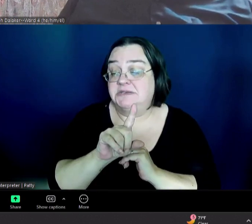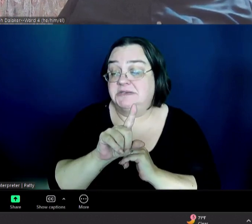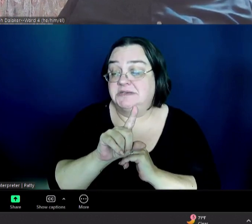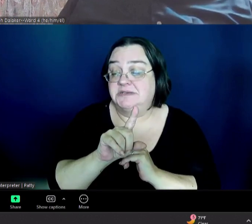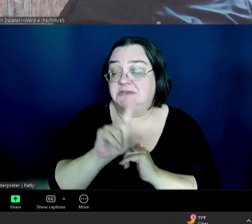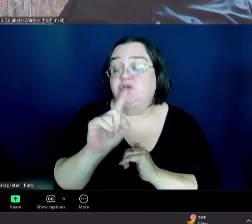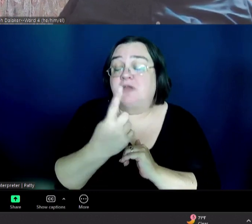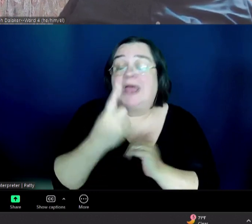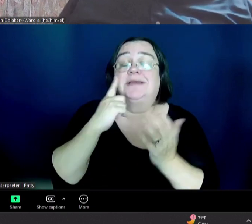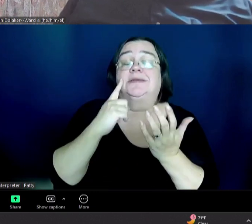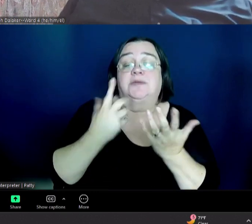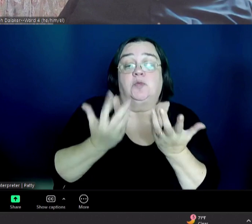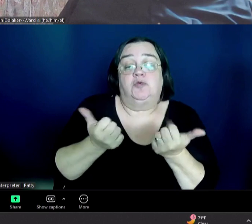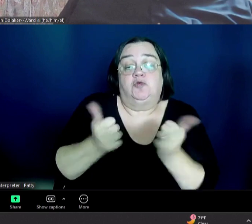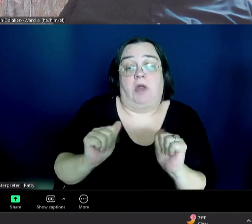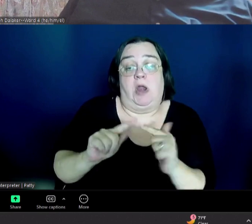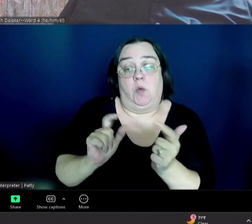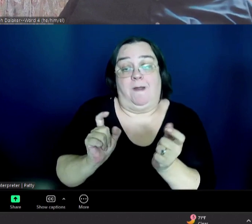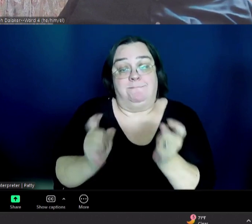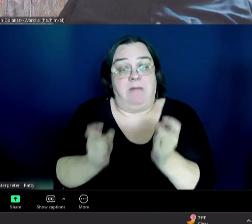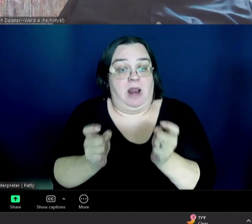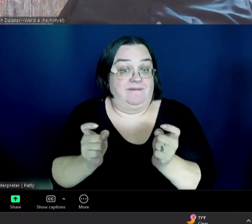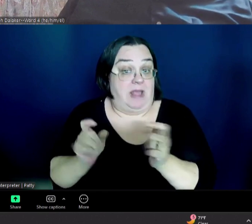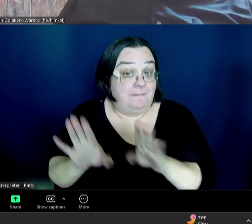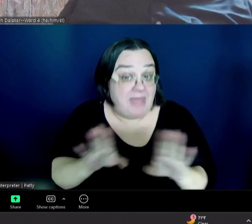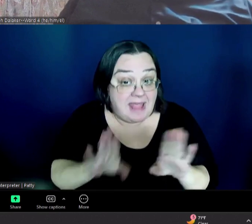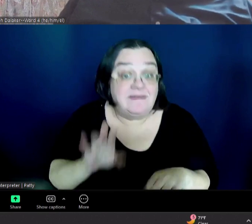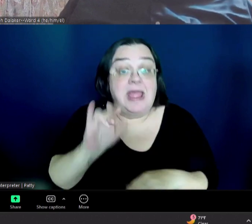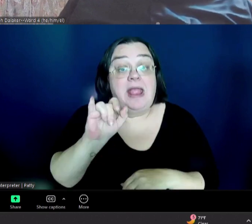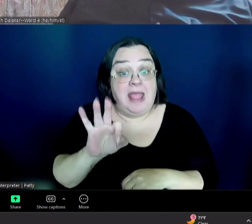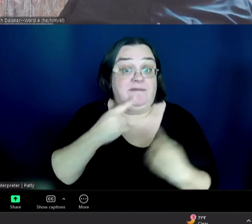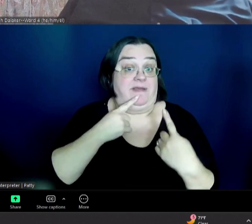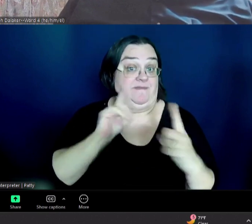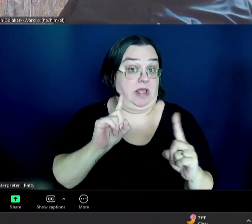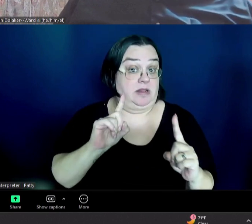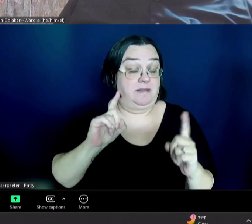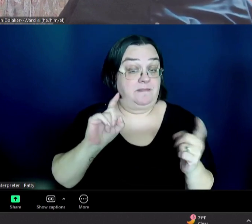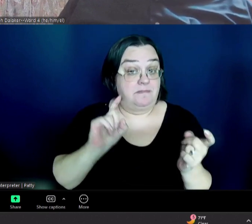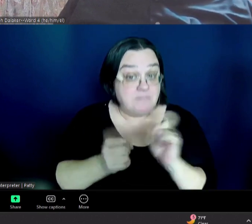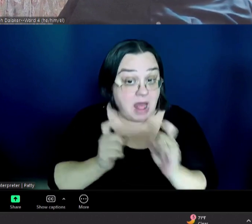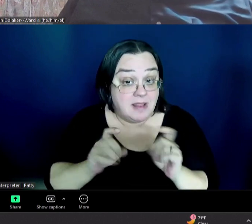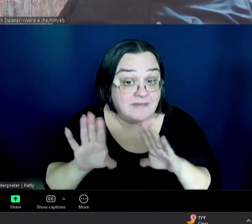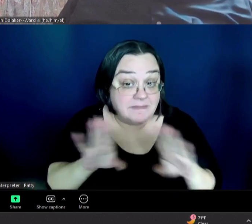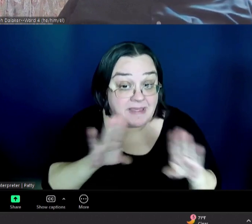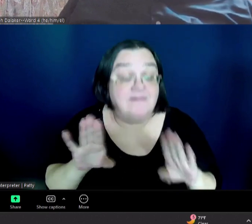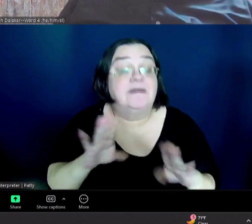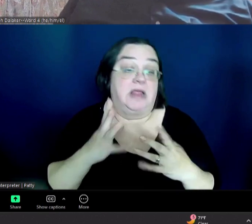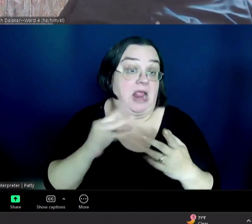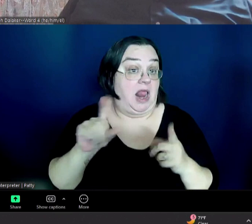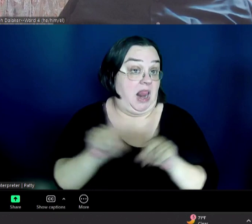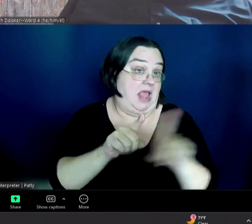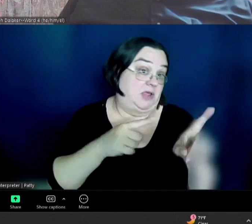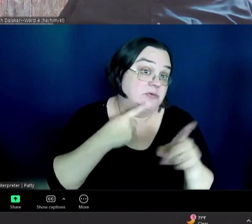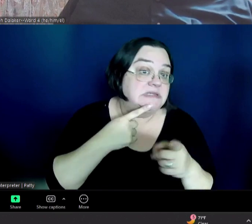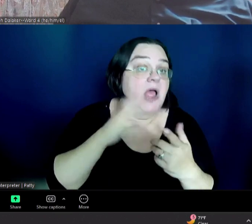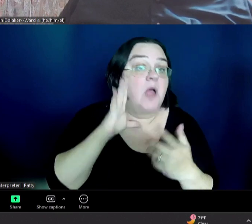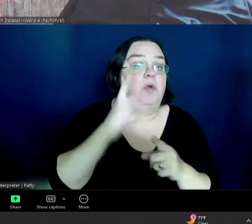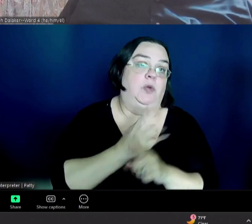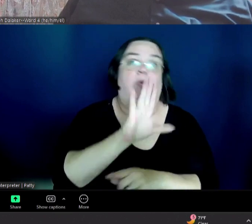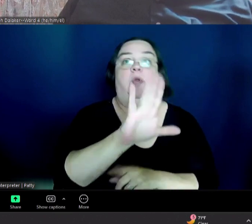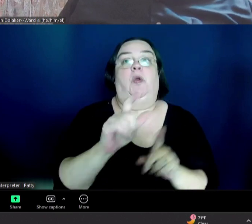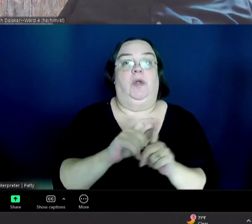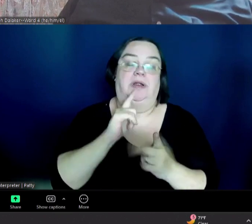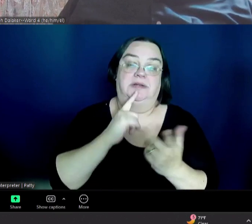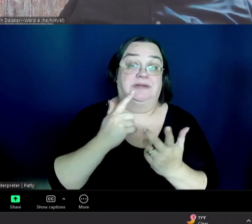effort to modify behavior, and if it modifies behavior and is, as you said, I'll use your words, a net